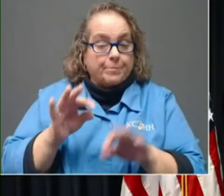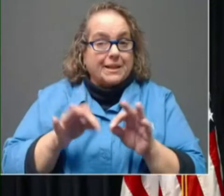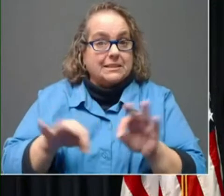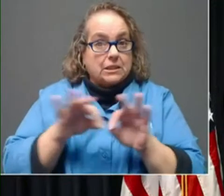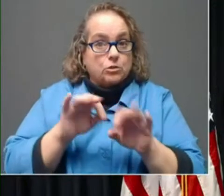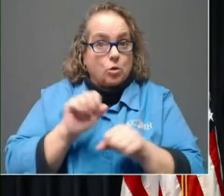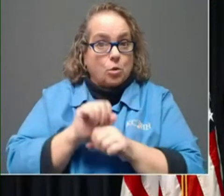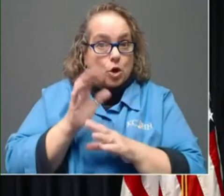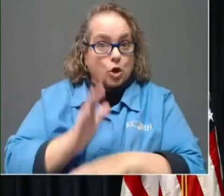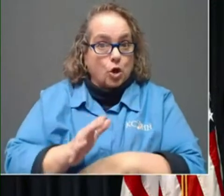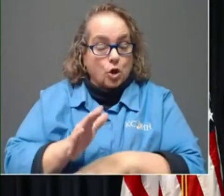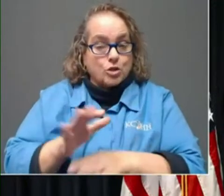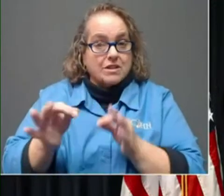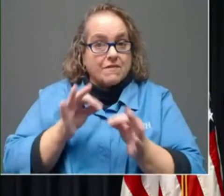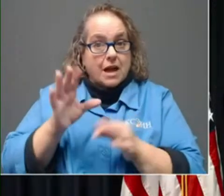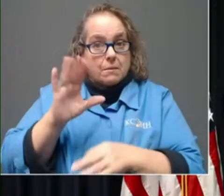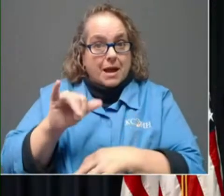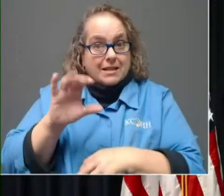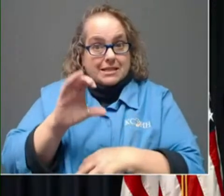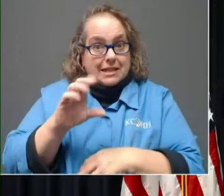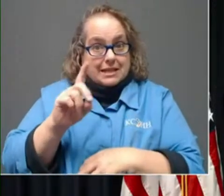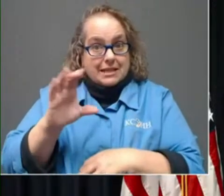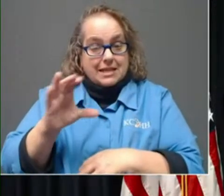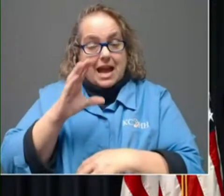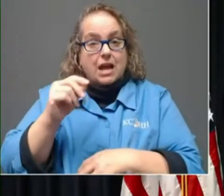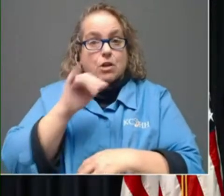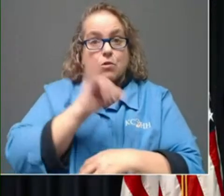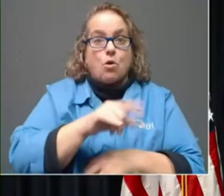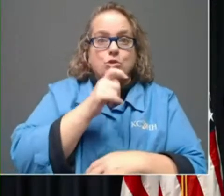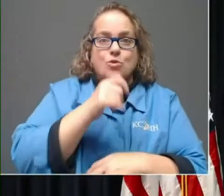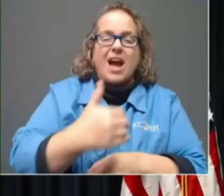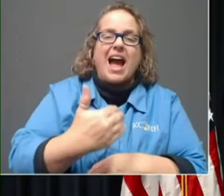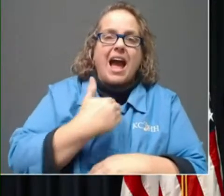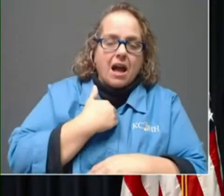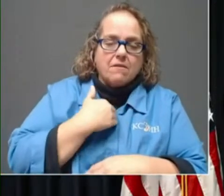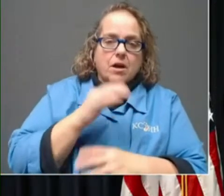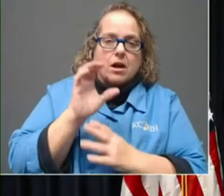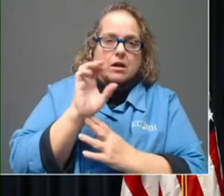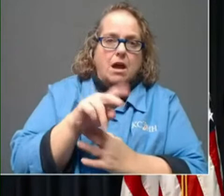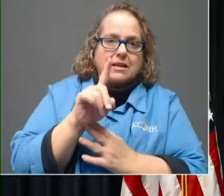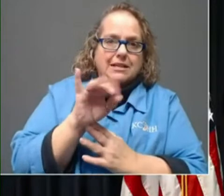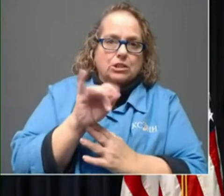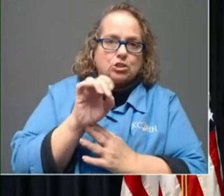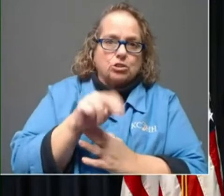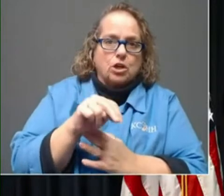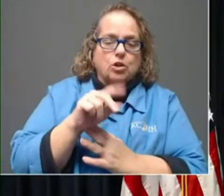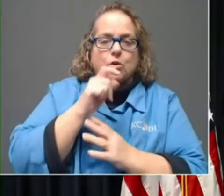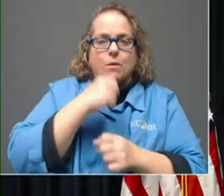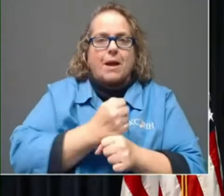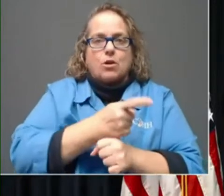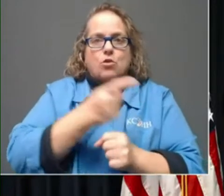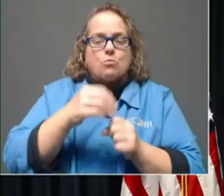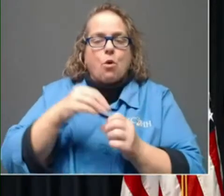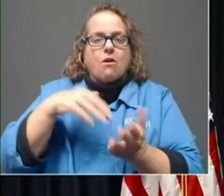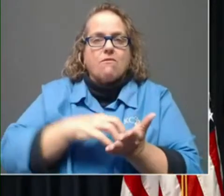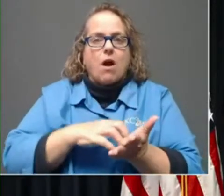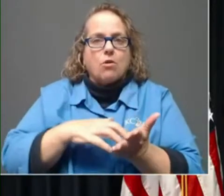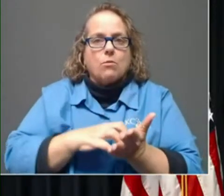by the CDC, and those that have conditions that could make them more vulnerable to COVID, again, on